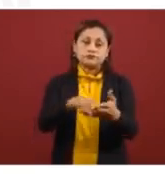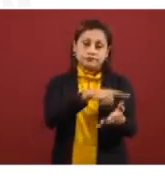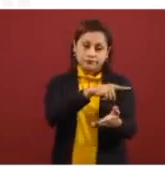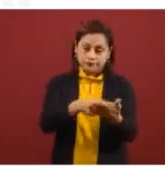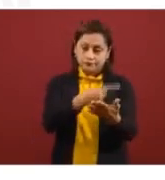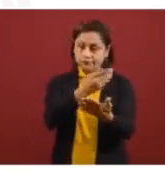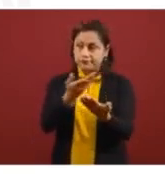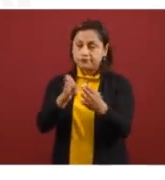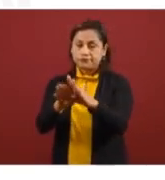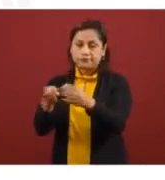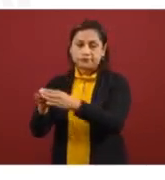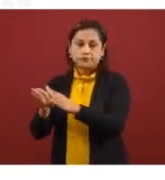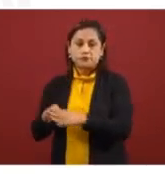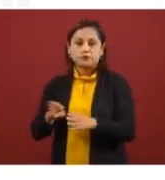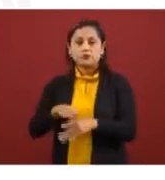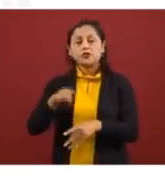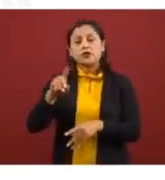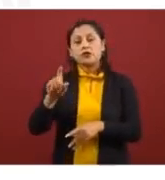They visited